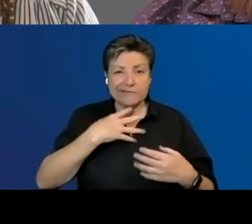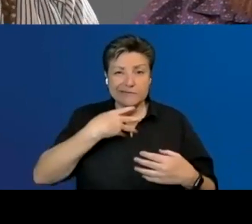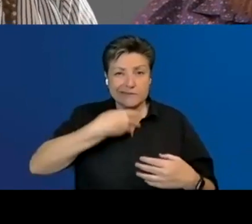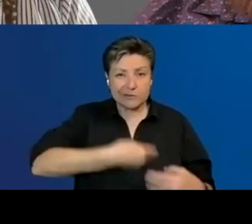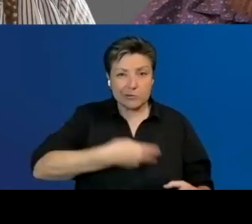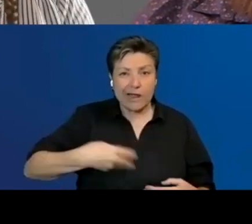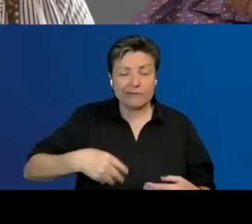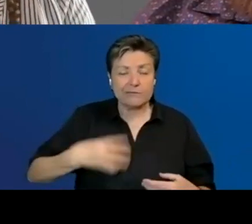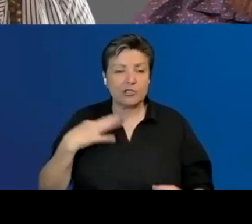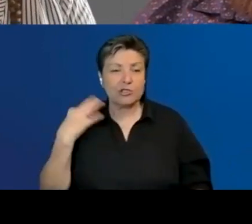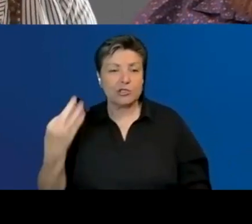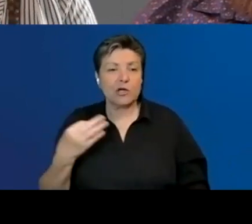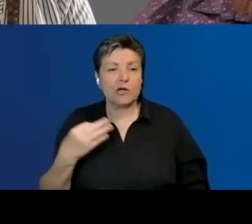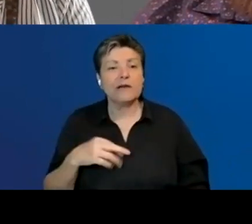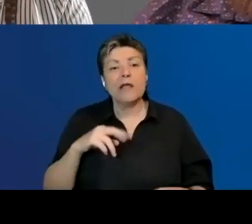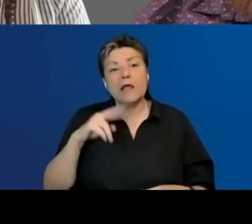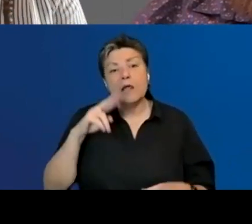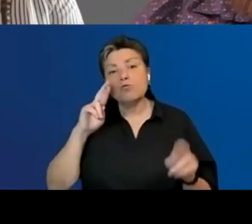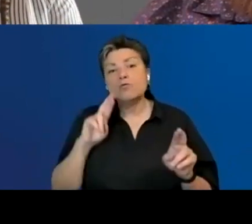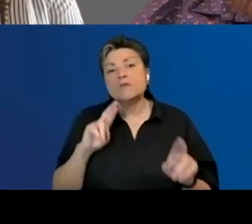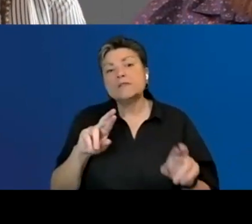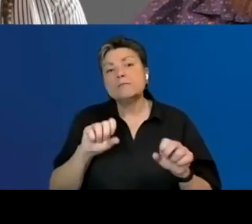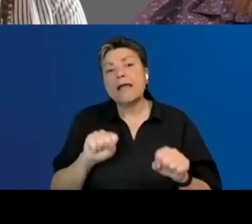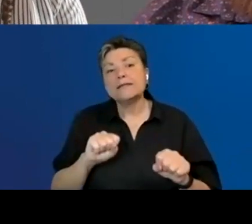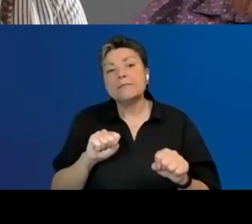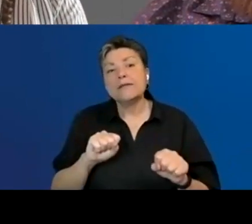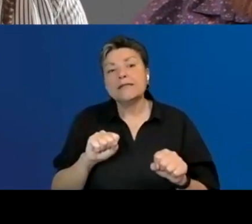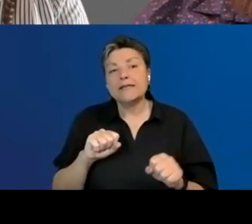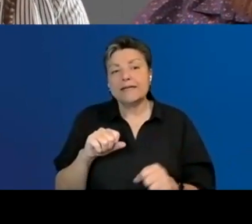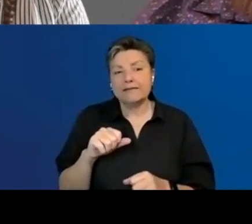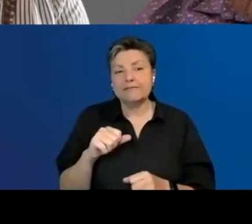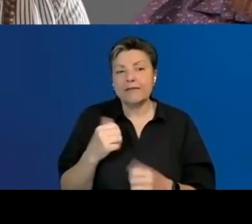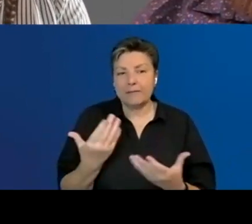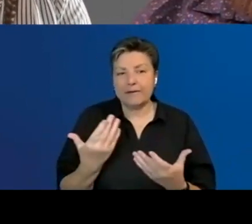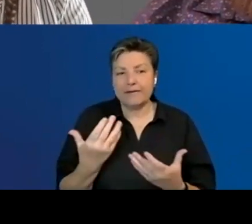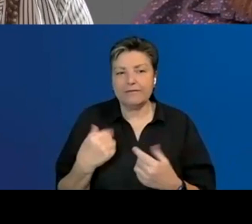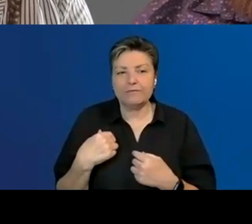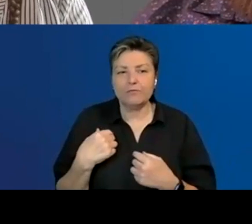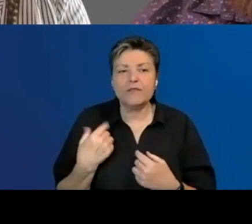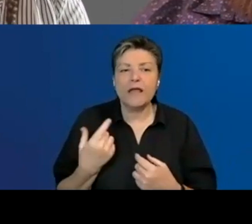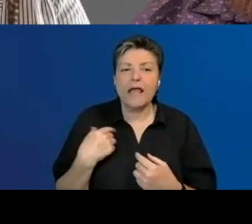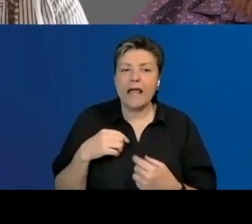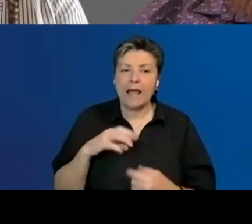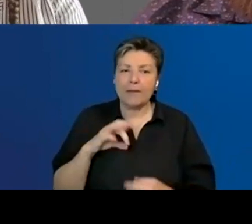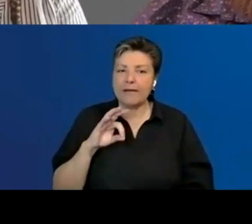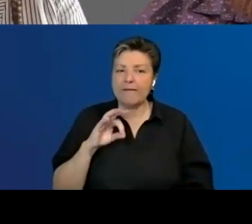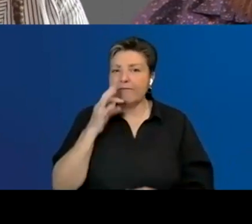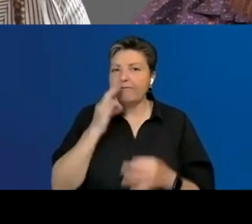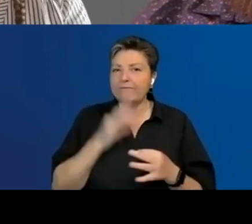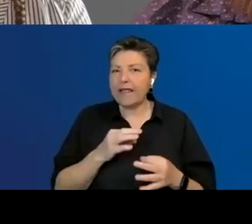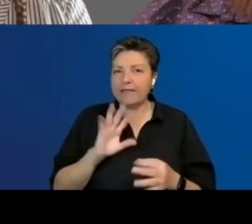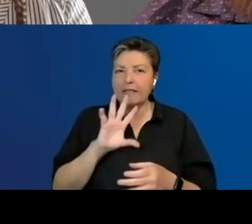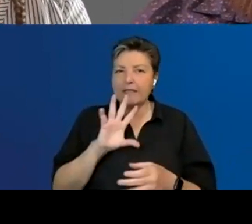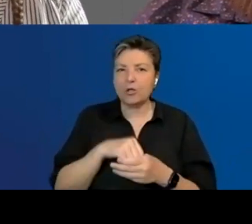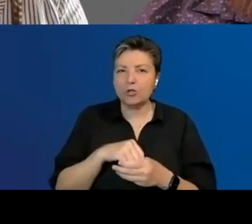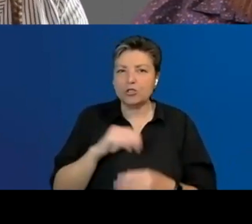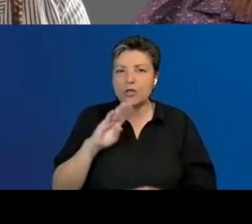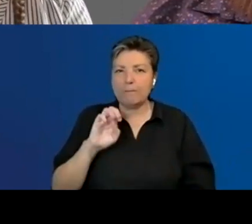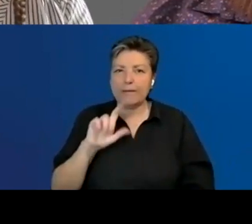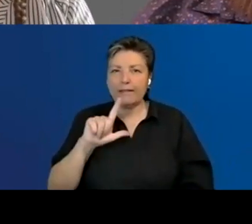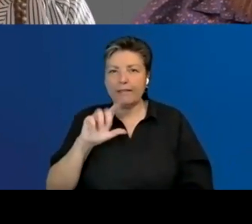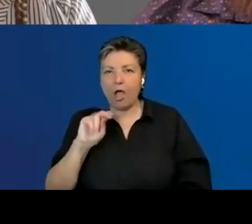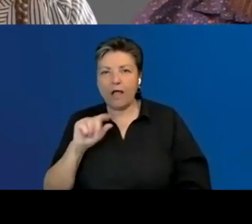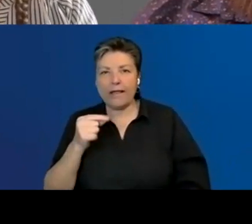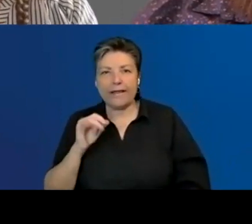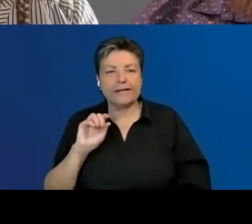anniversary logo in the top right corner. I'm a Faith, Inclusion, and Belonging Fellow. My doctorate is in history with